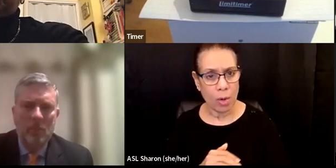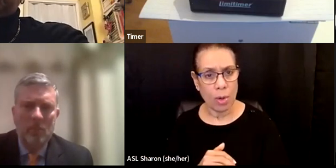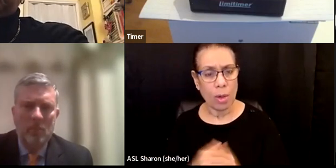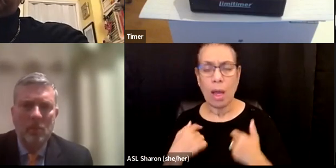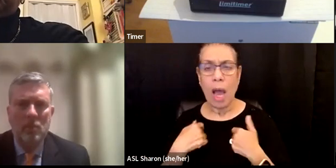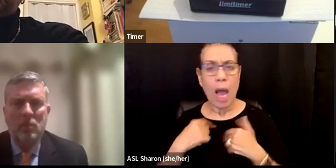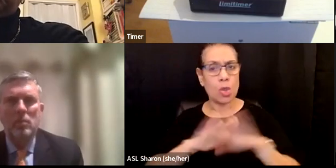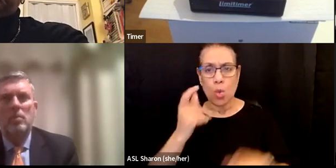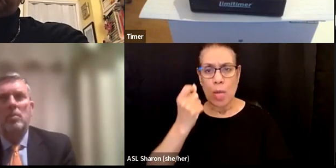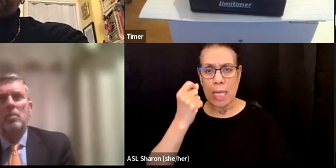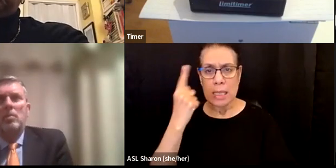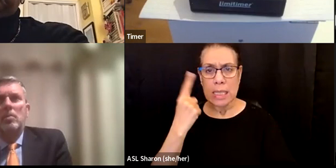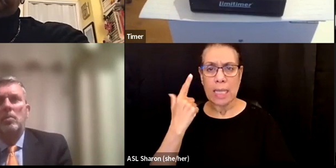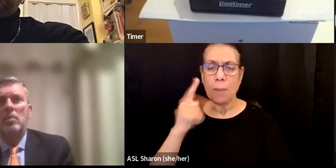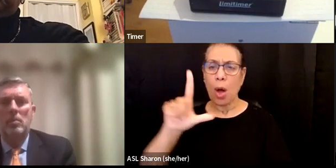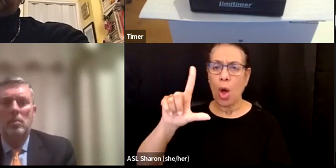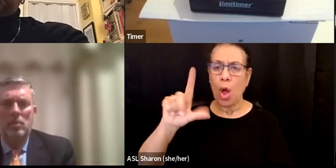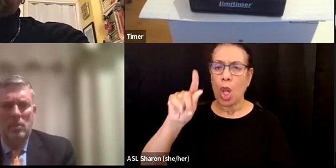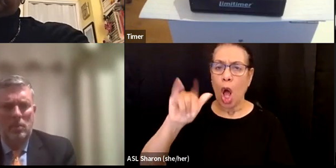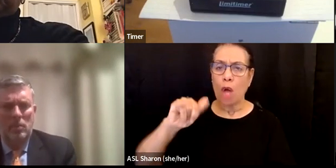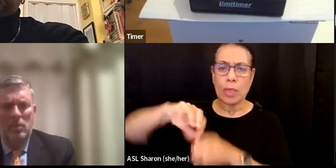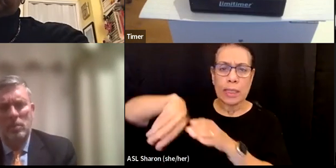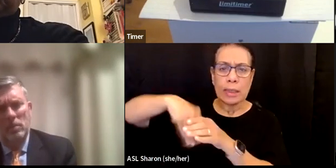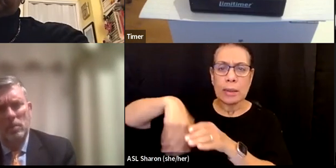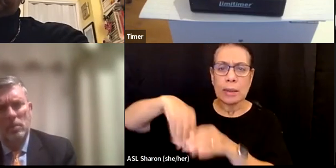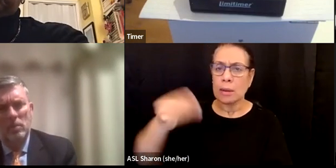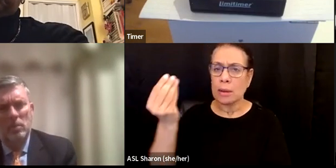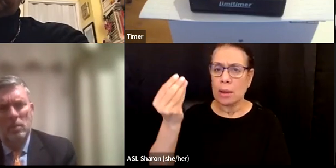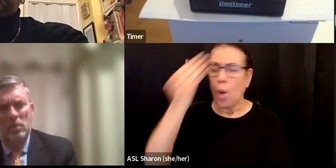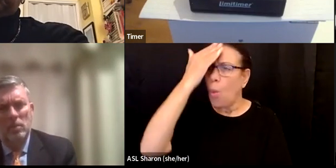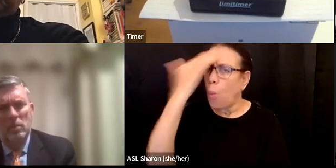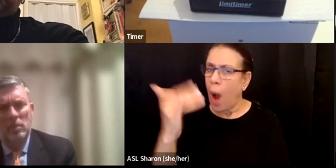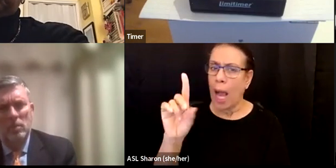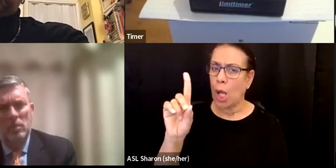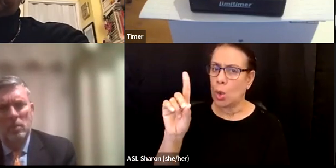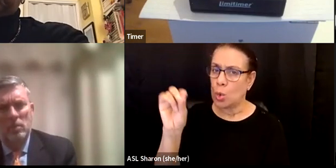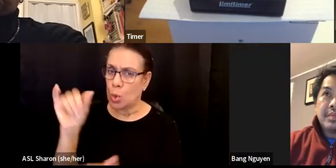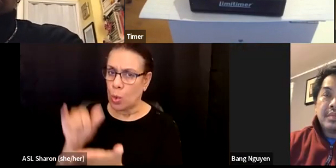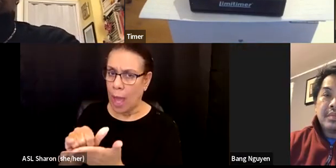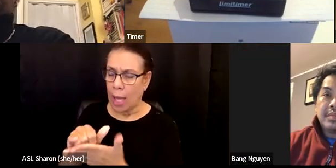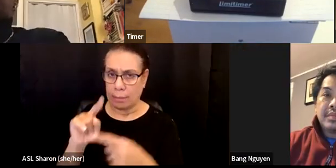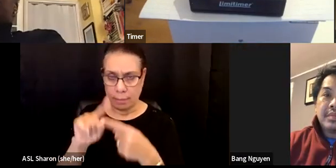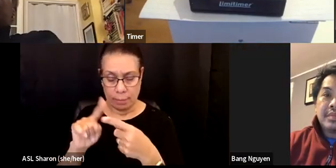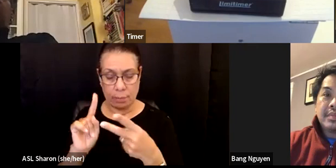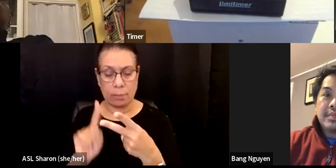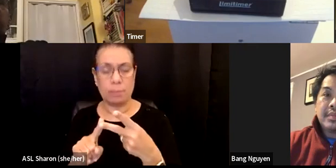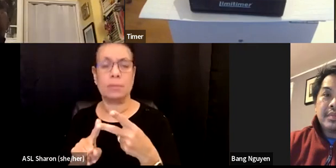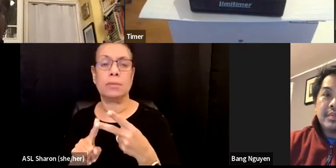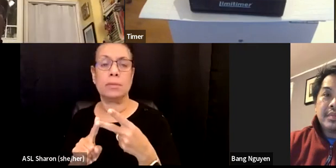understand about the lottery ticket why do we have to do that the um